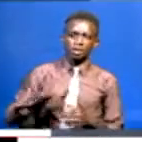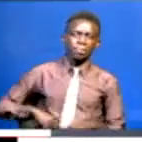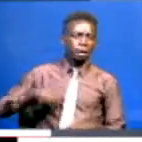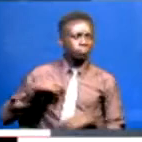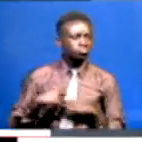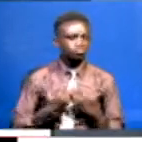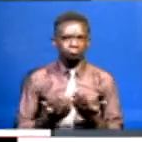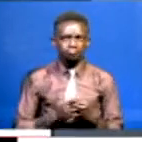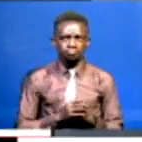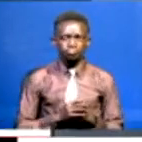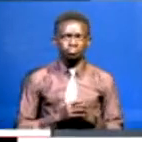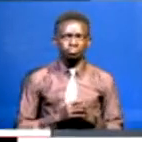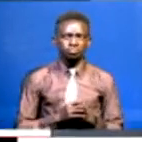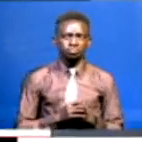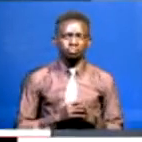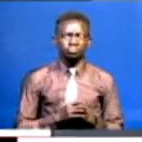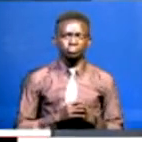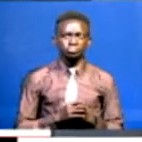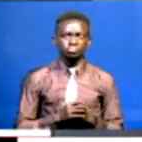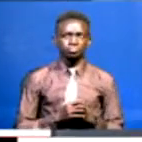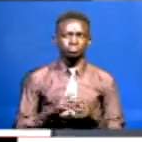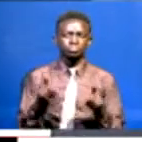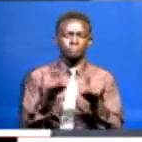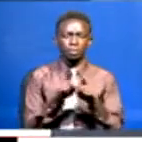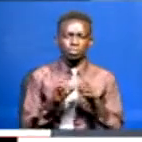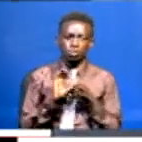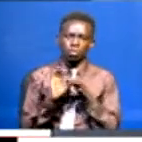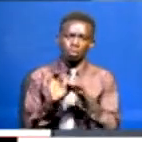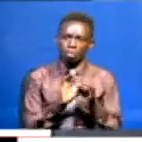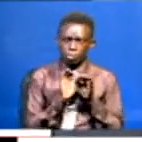power? The government that is